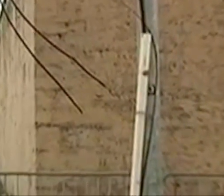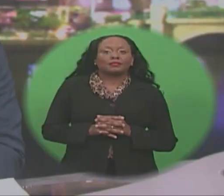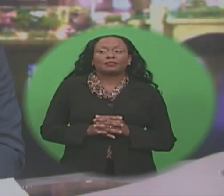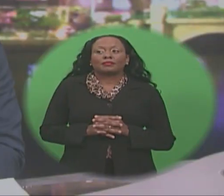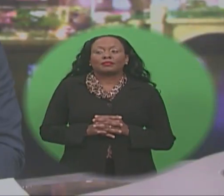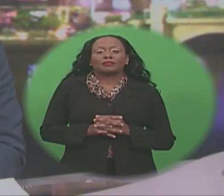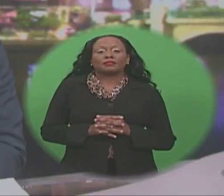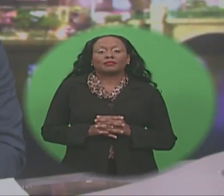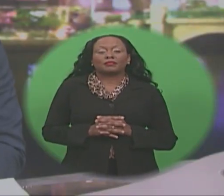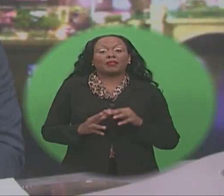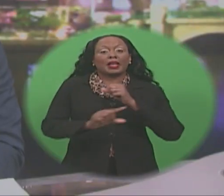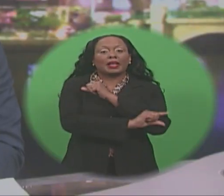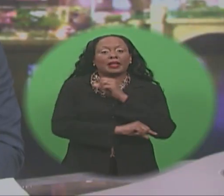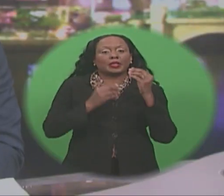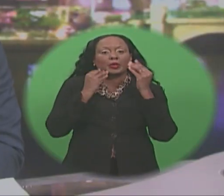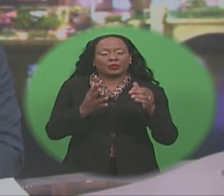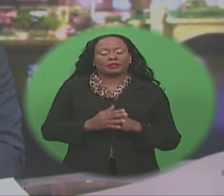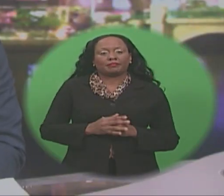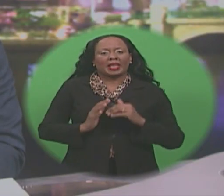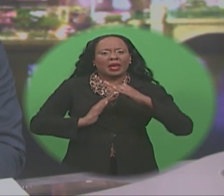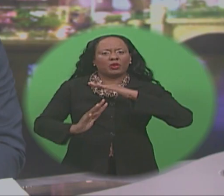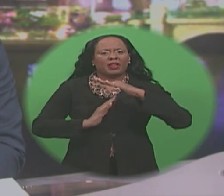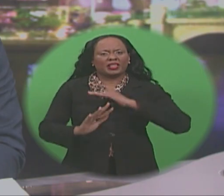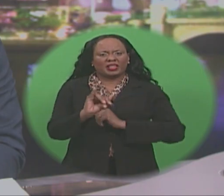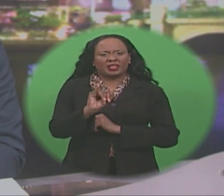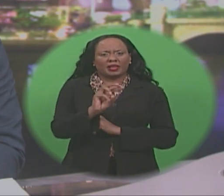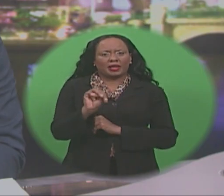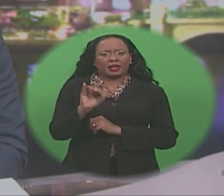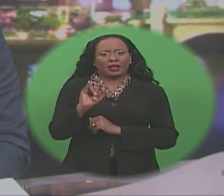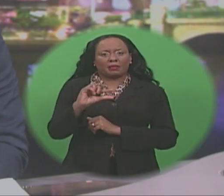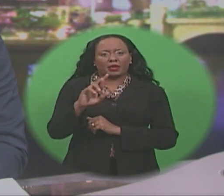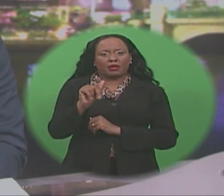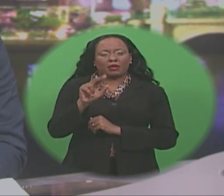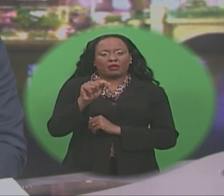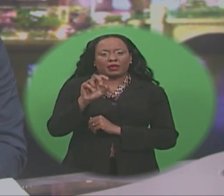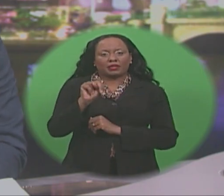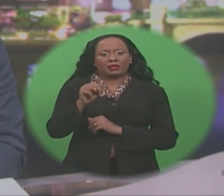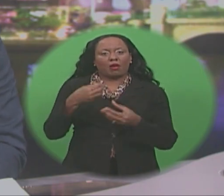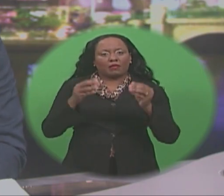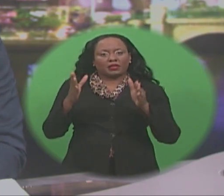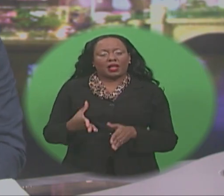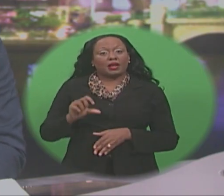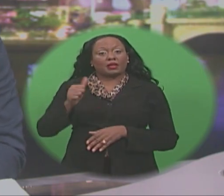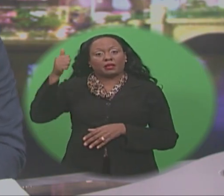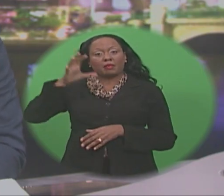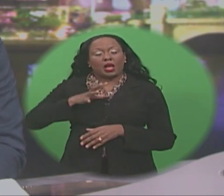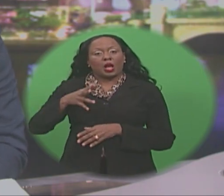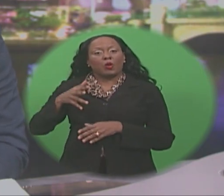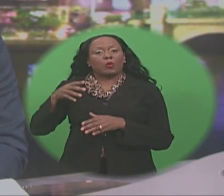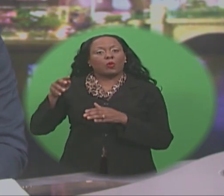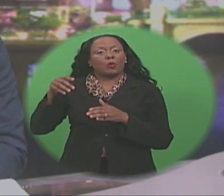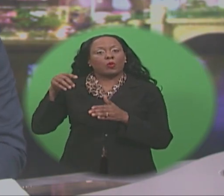gang. In Ghana, an immigration officer and a Campbellville resident were killed in a motorcycle accident at the